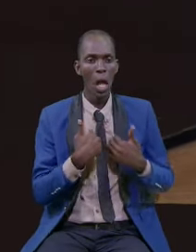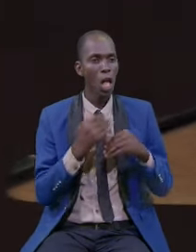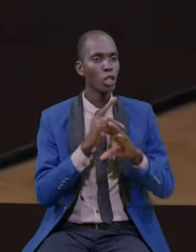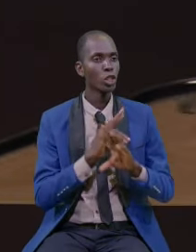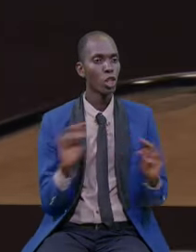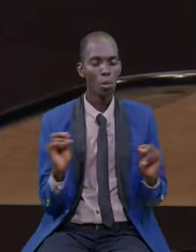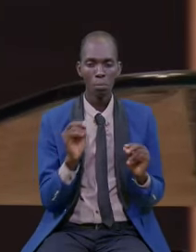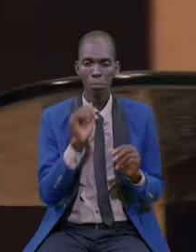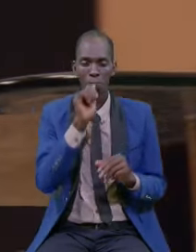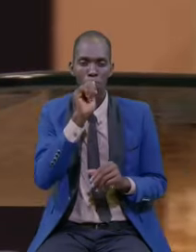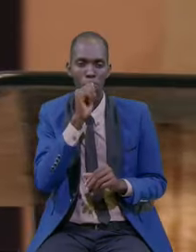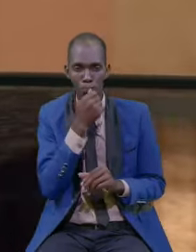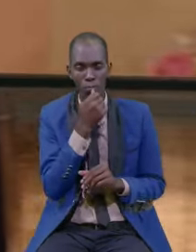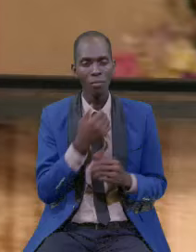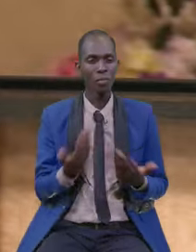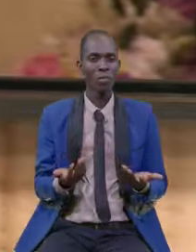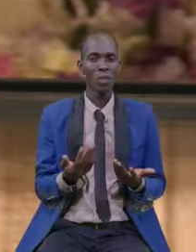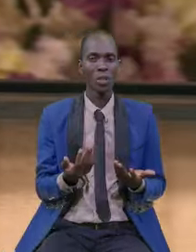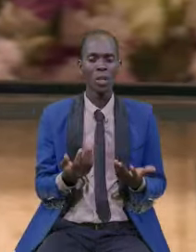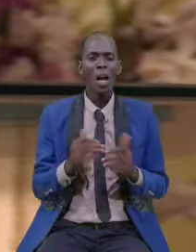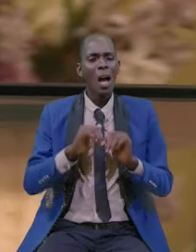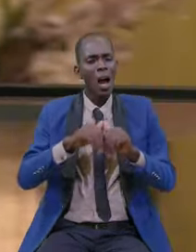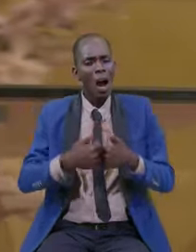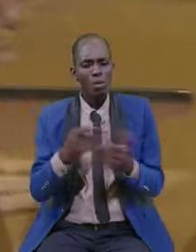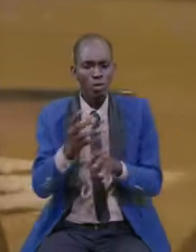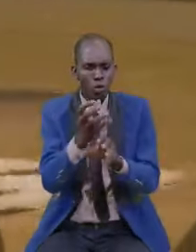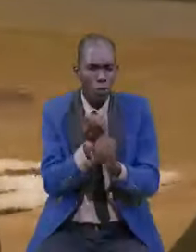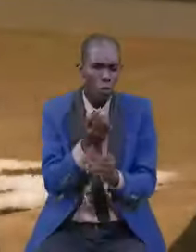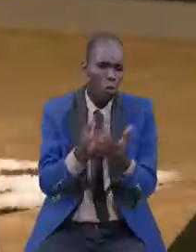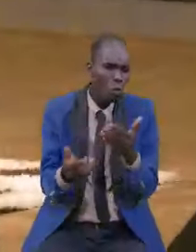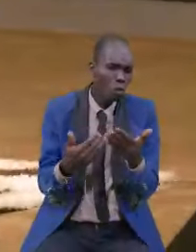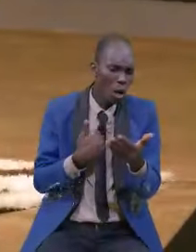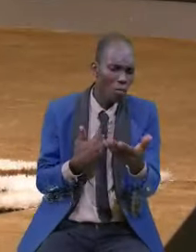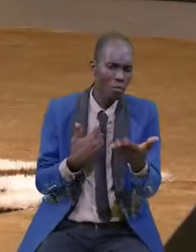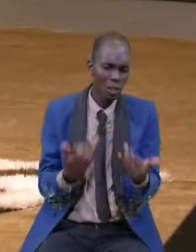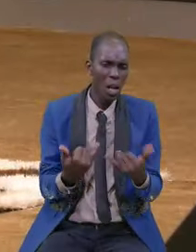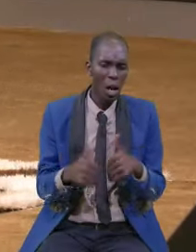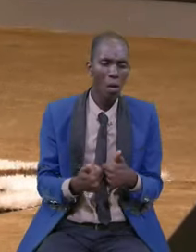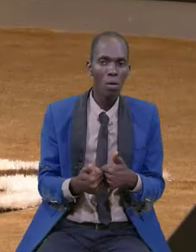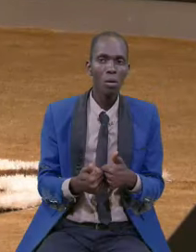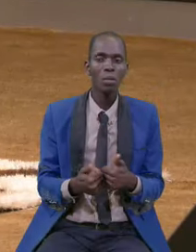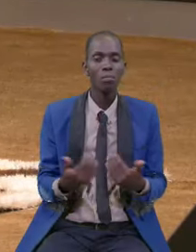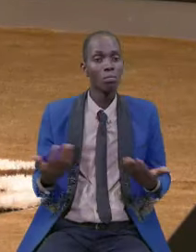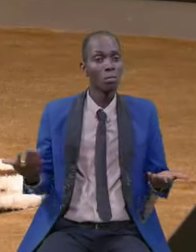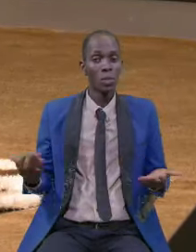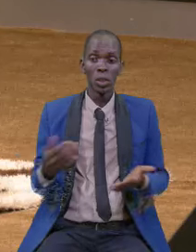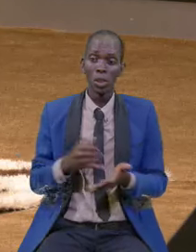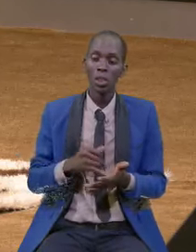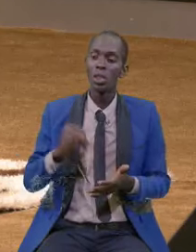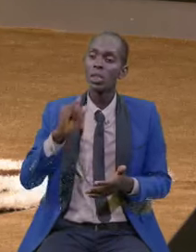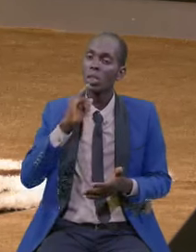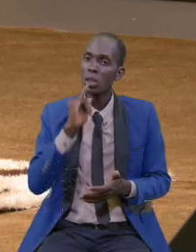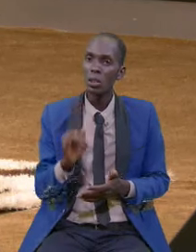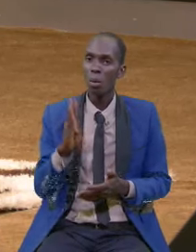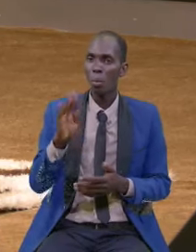you get what you have now? Is it by the pattern and the practice